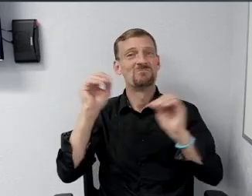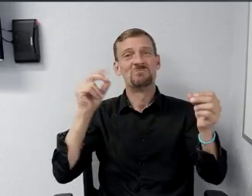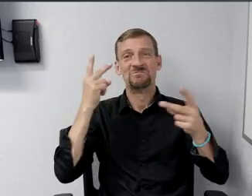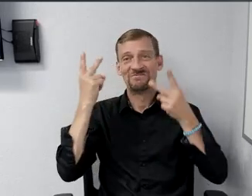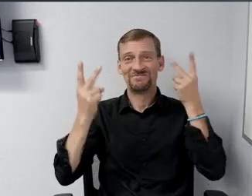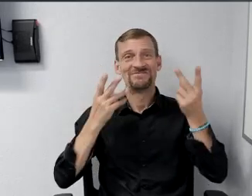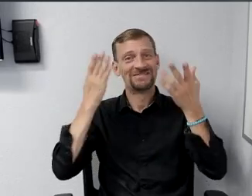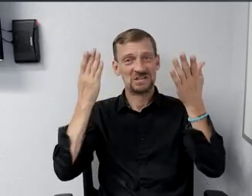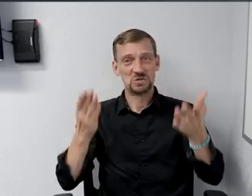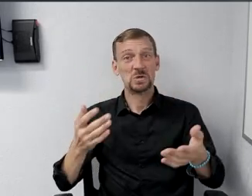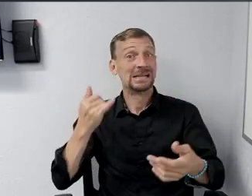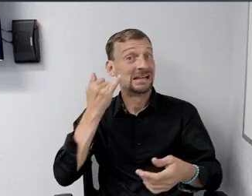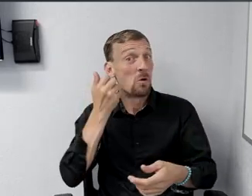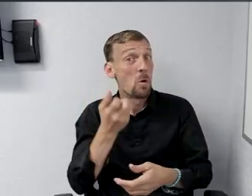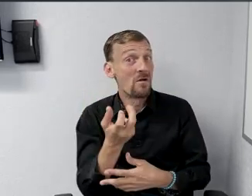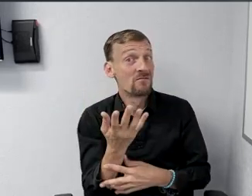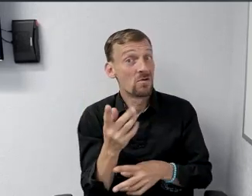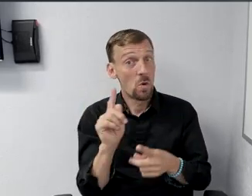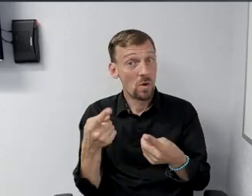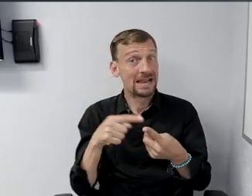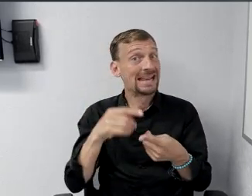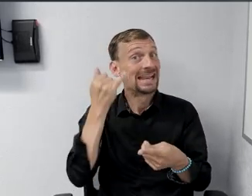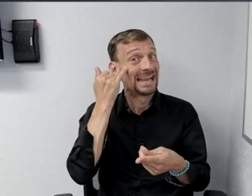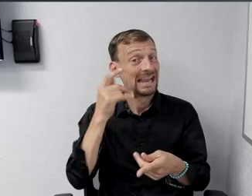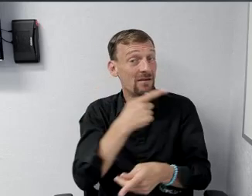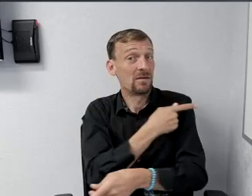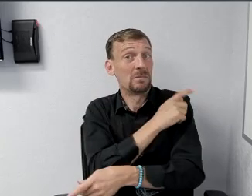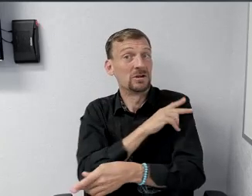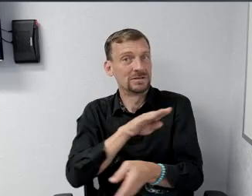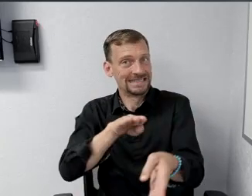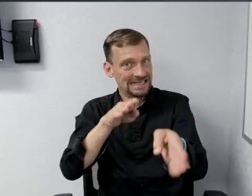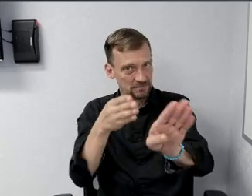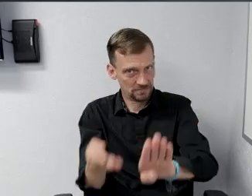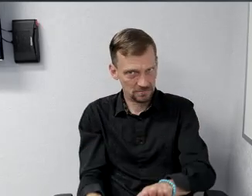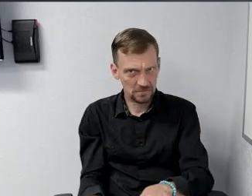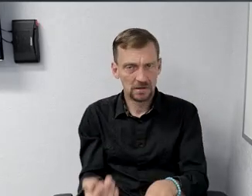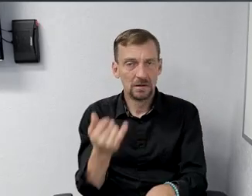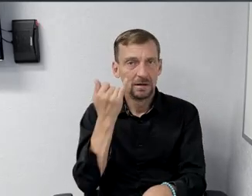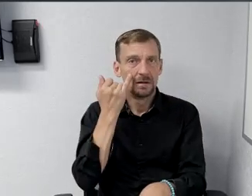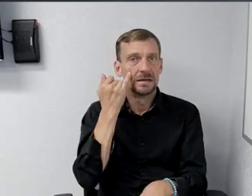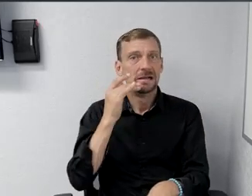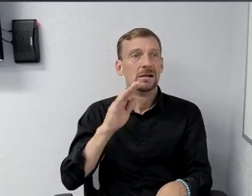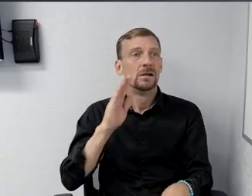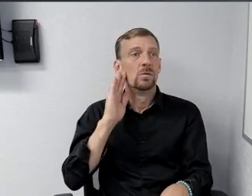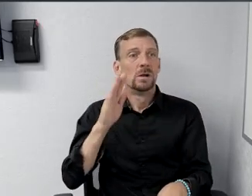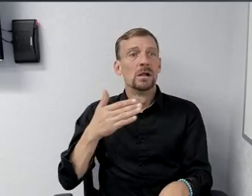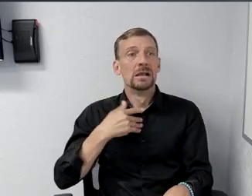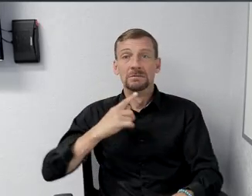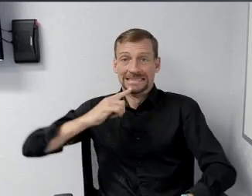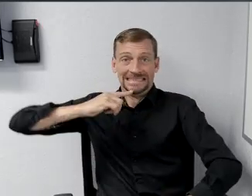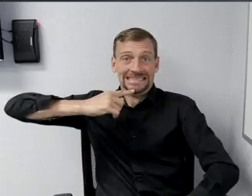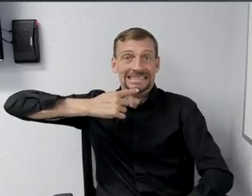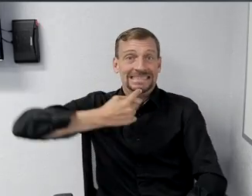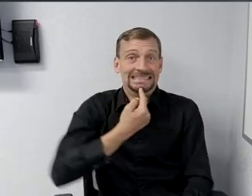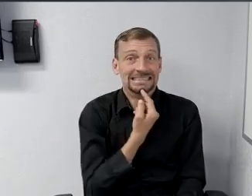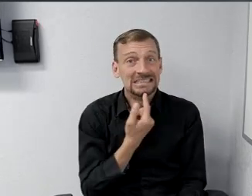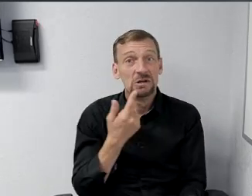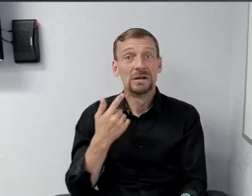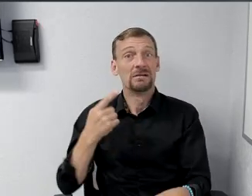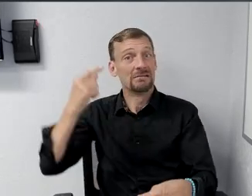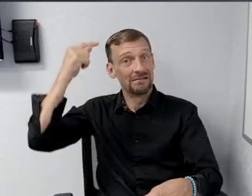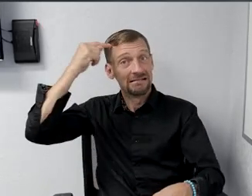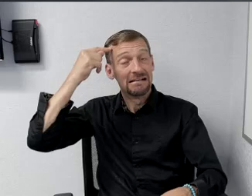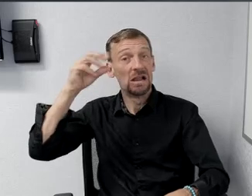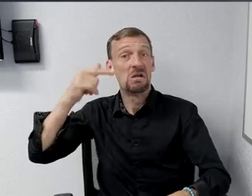few exceptions. If a patient is dying, if a patient's going to have a major traumatic surgery,